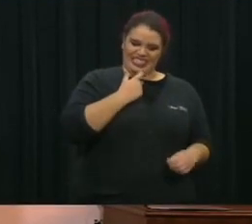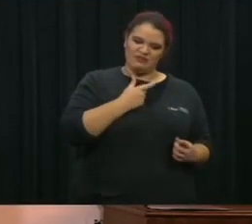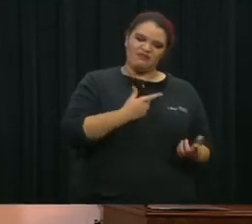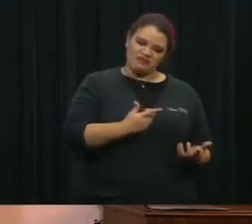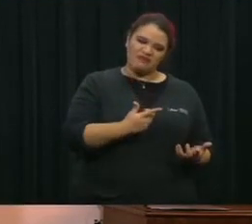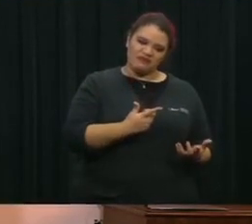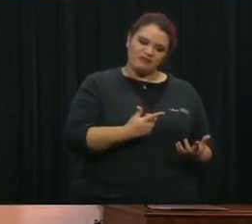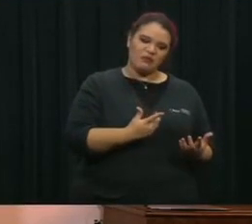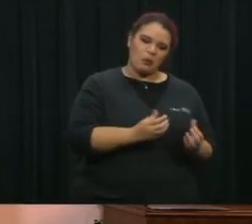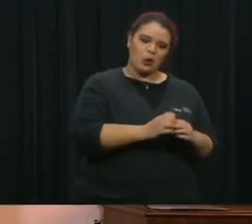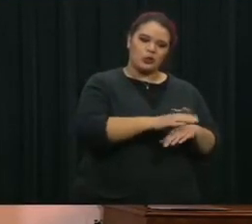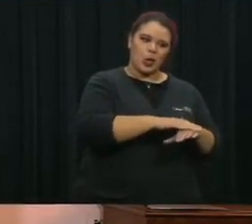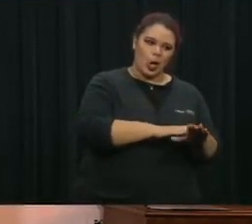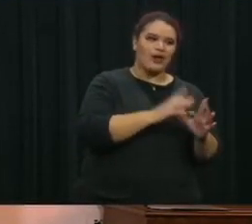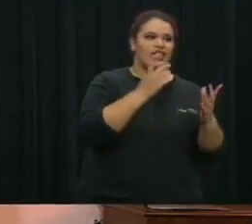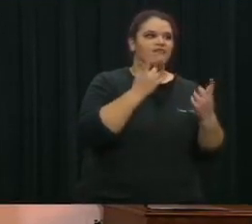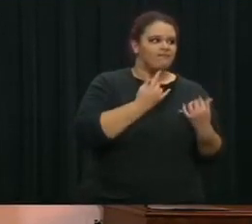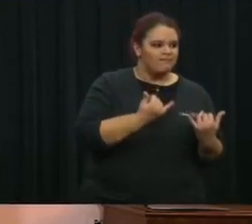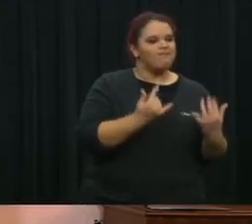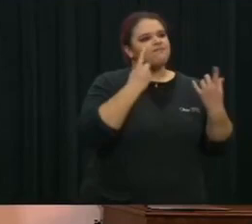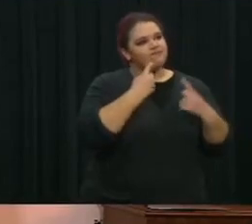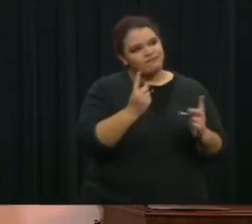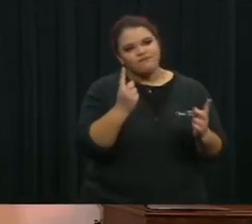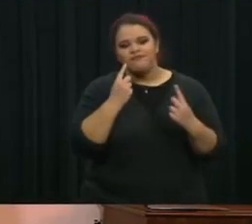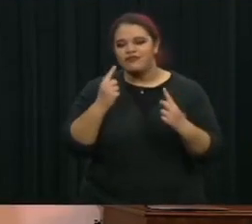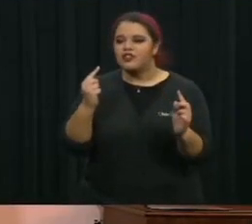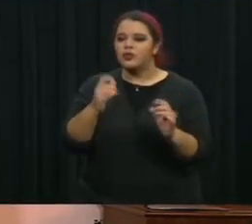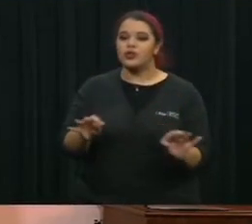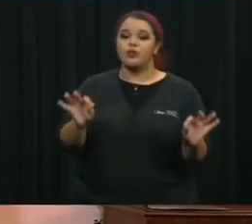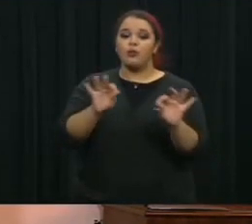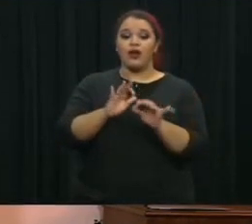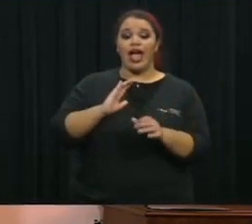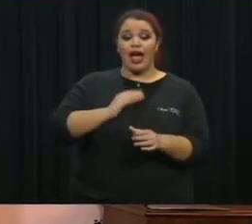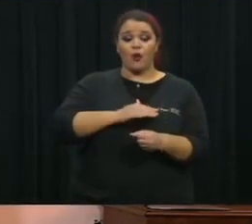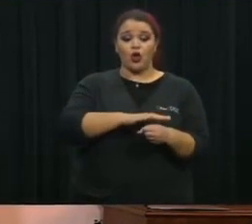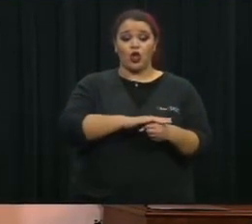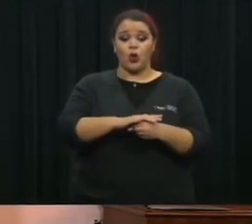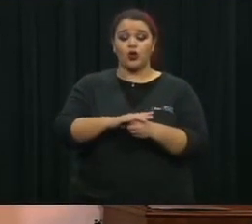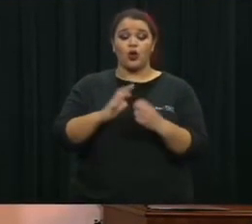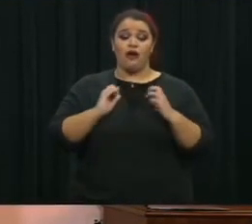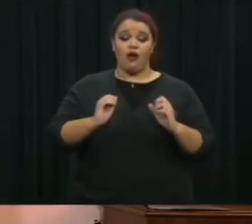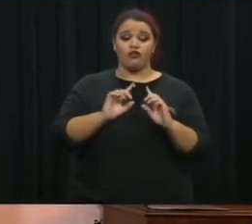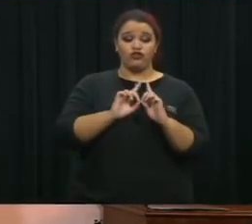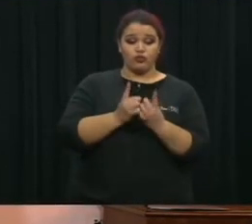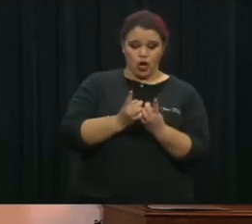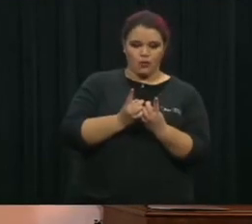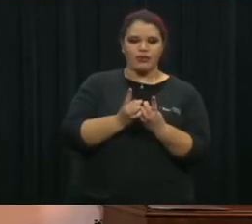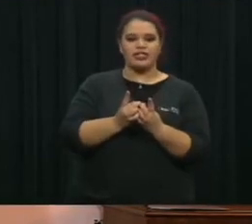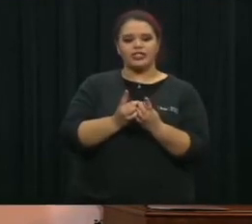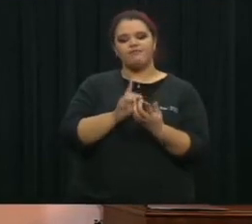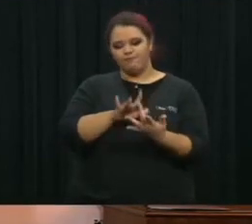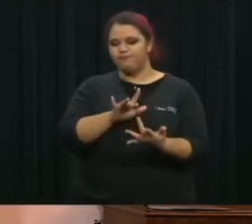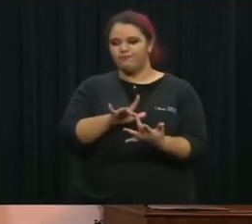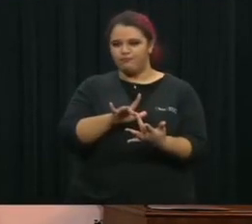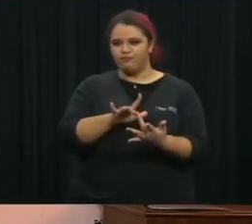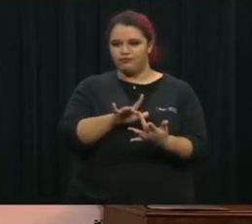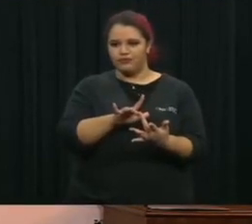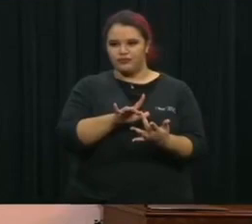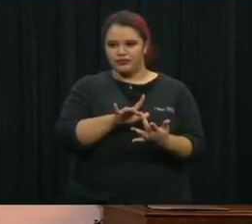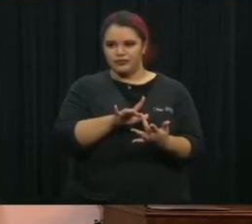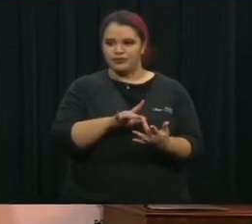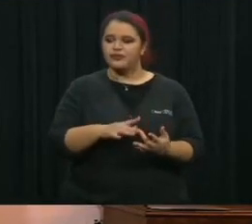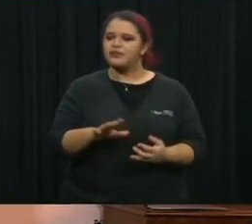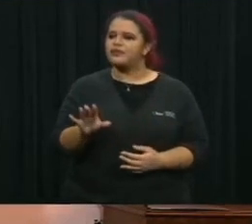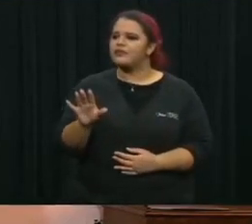every contact. So it's really important that we engage our local health departments in every investigation. And I know we've been restricting who can